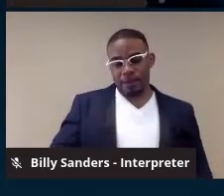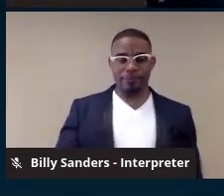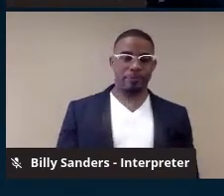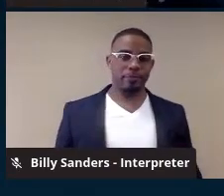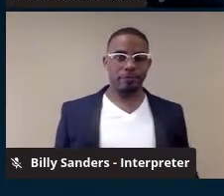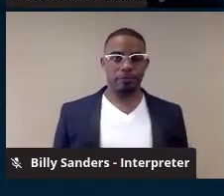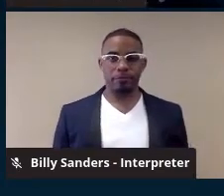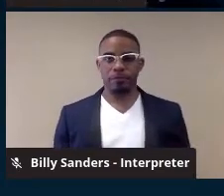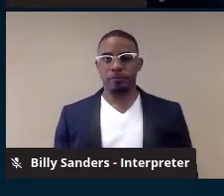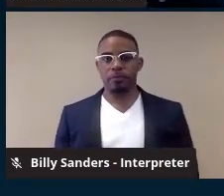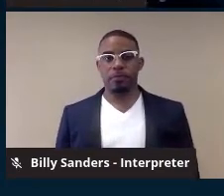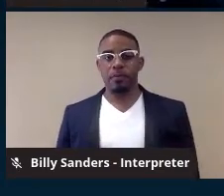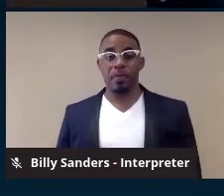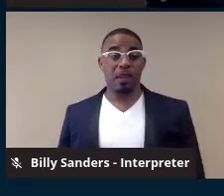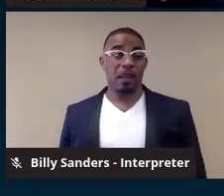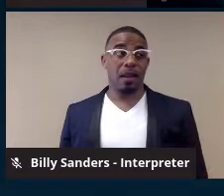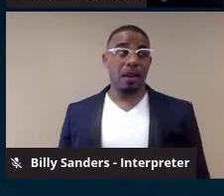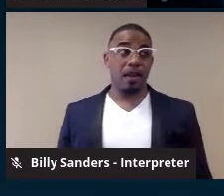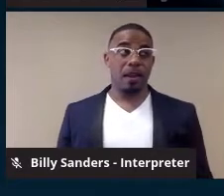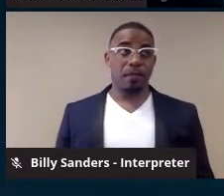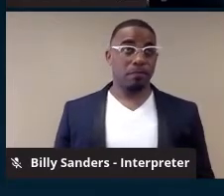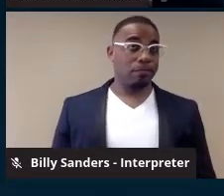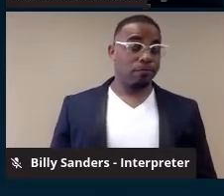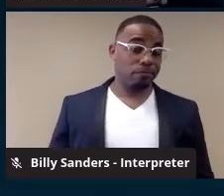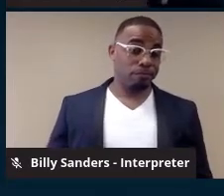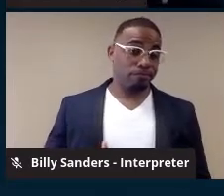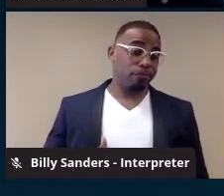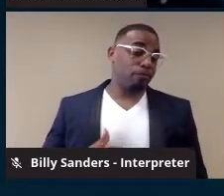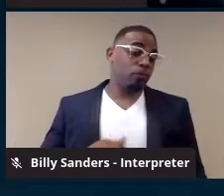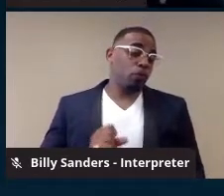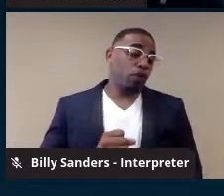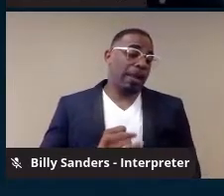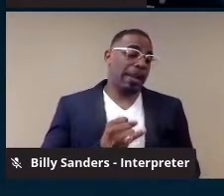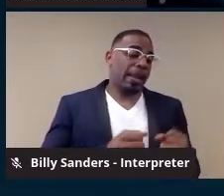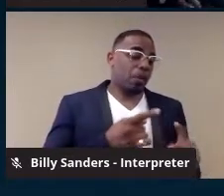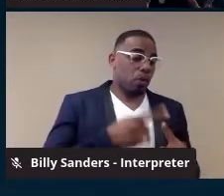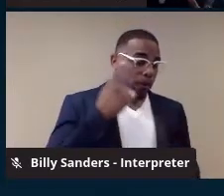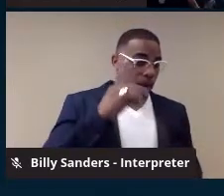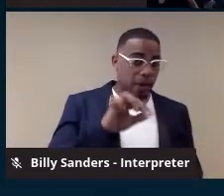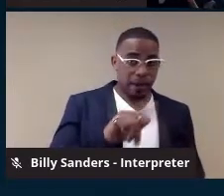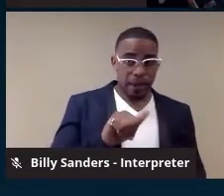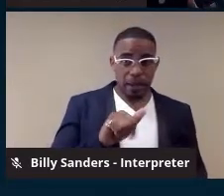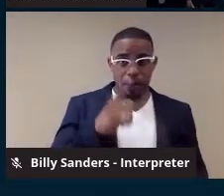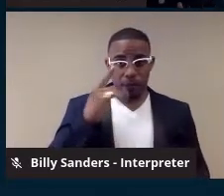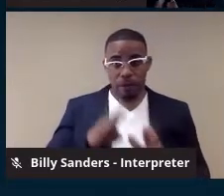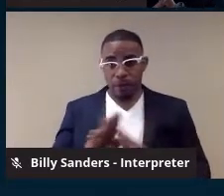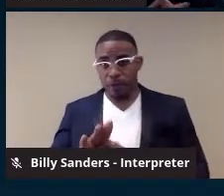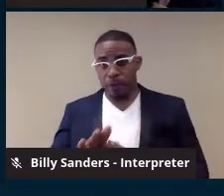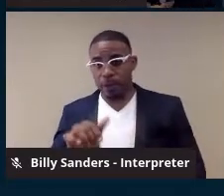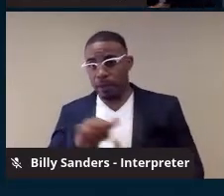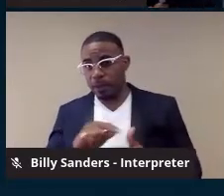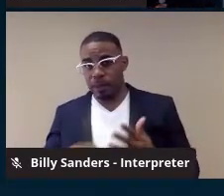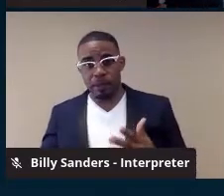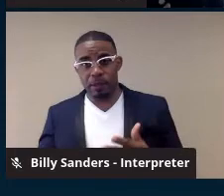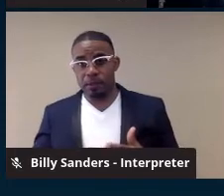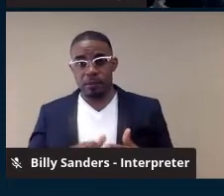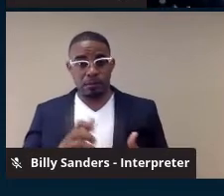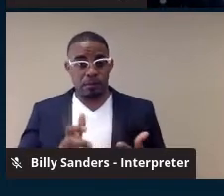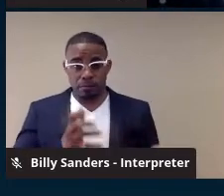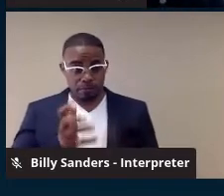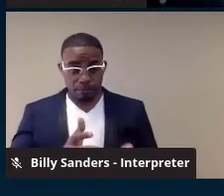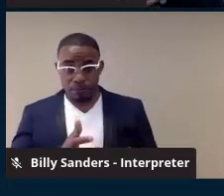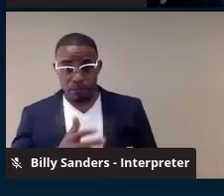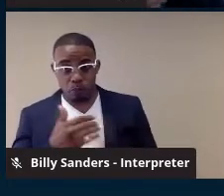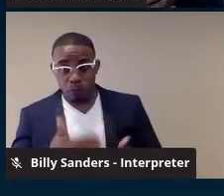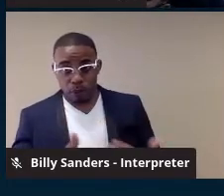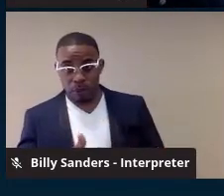was creating endpoints for the data that then front-end developers for any dynamic content or any dynamic processes would